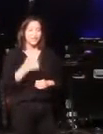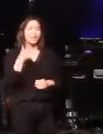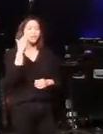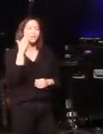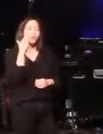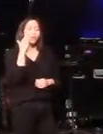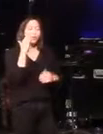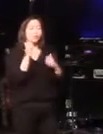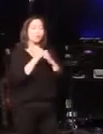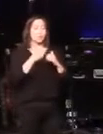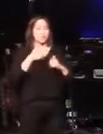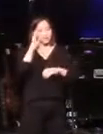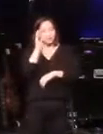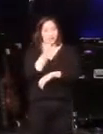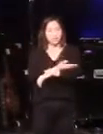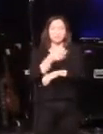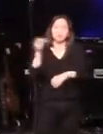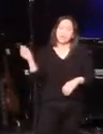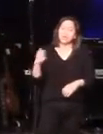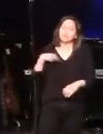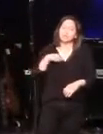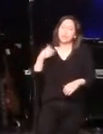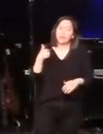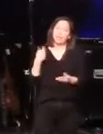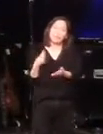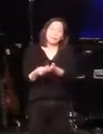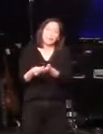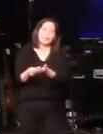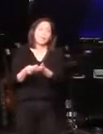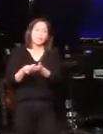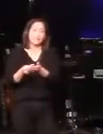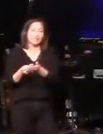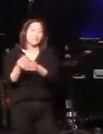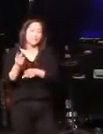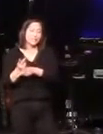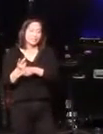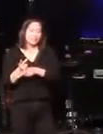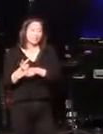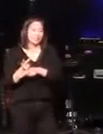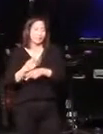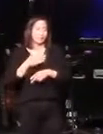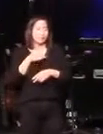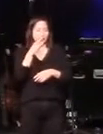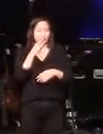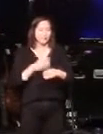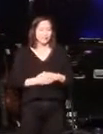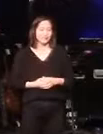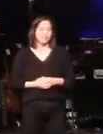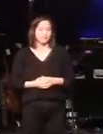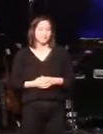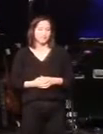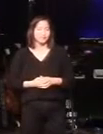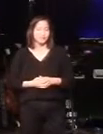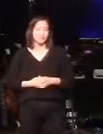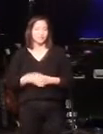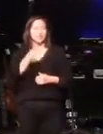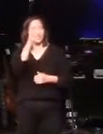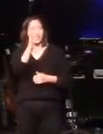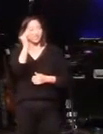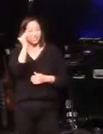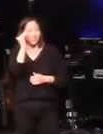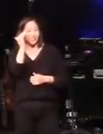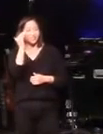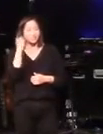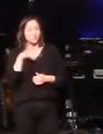we had what it took to take care of them. God goes, your Heavenly Father knows that you need them all. He's not unaware. It's not like